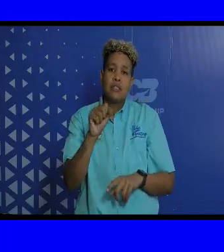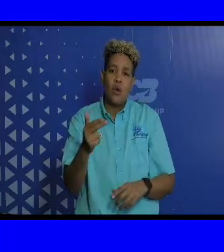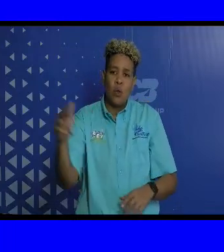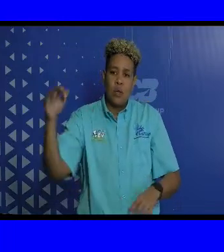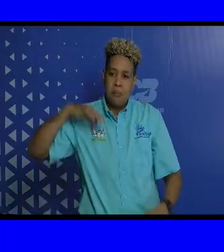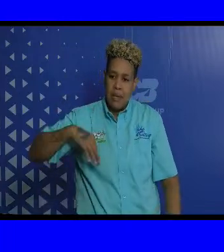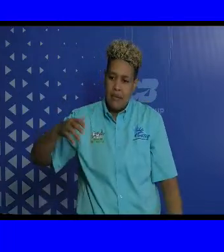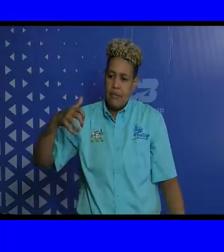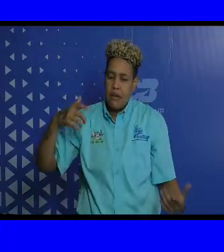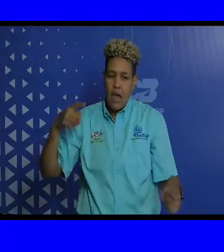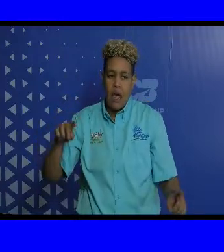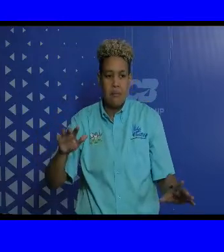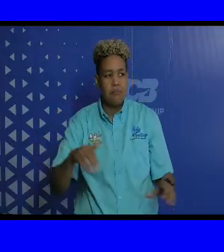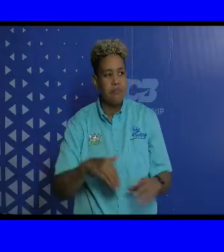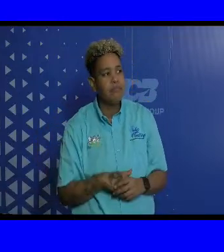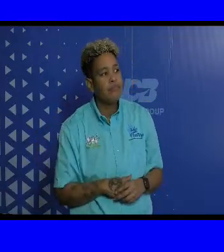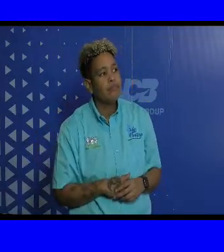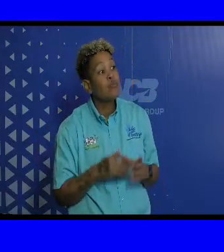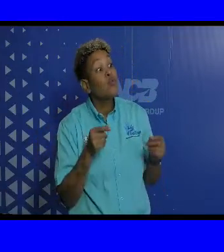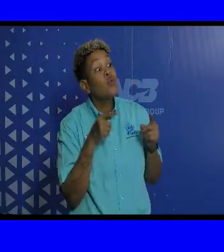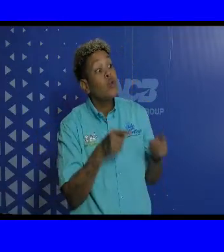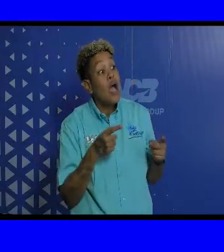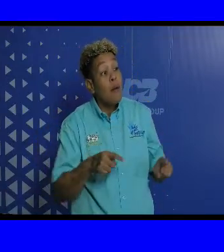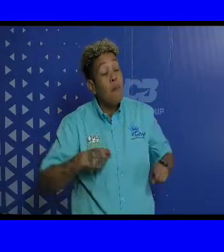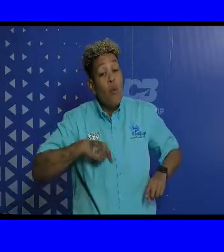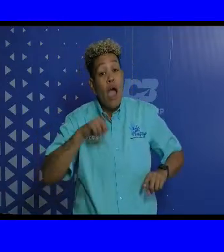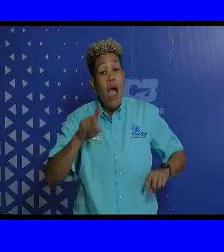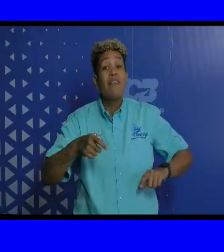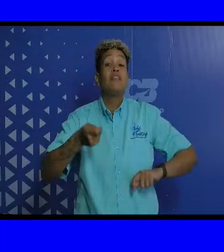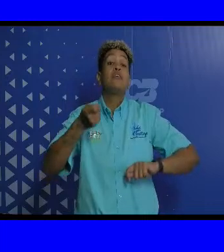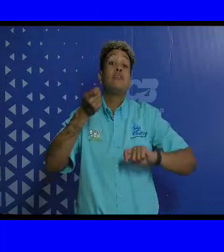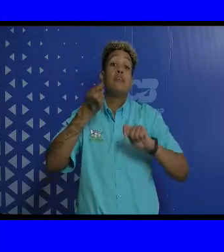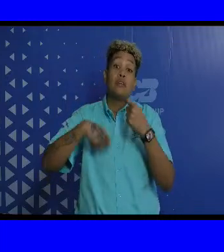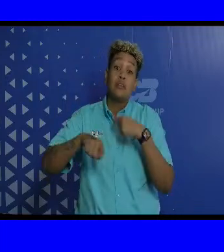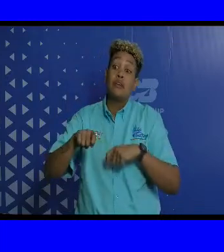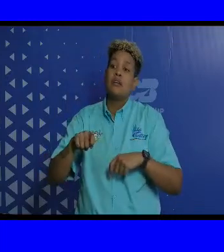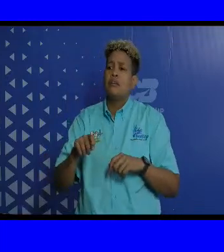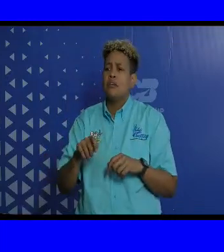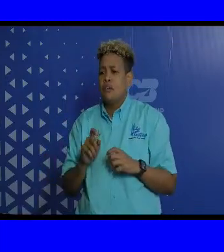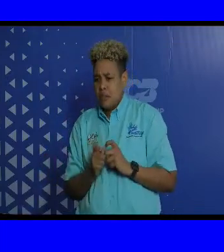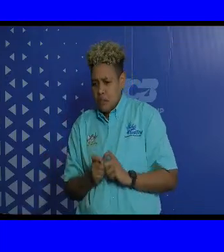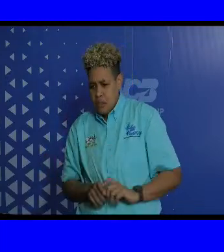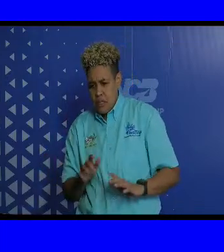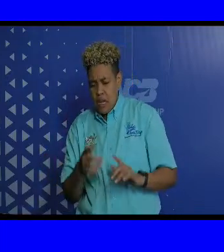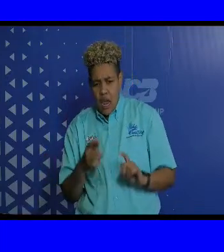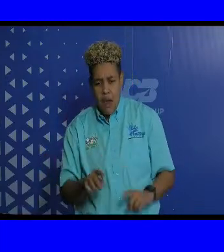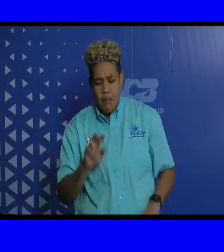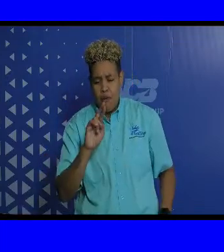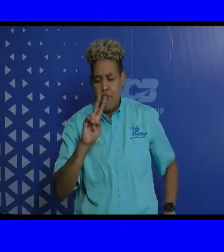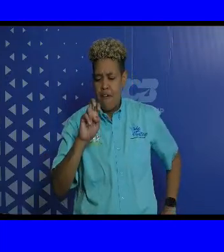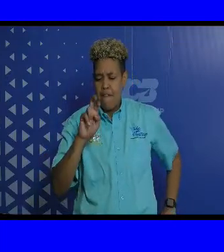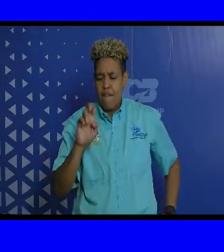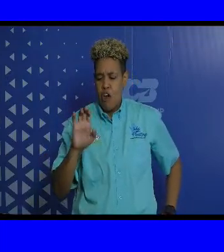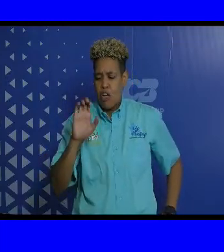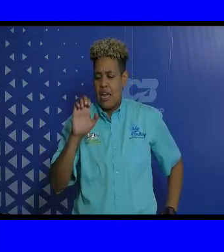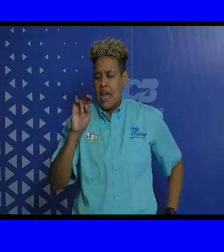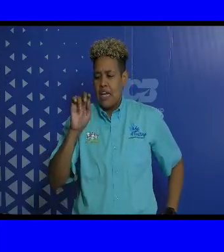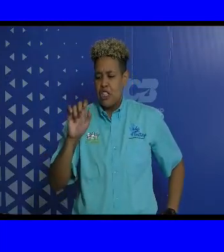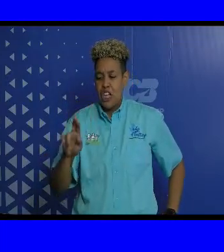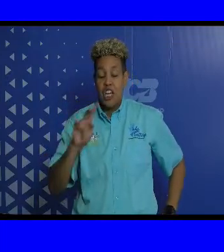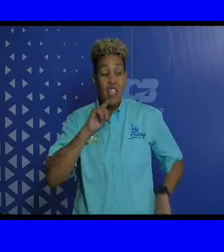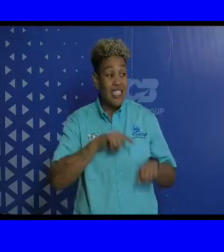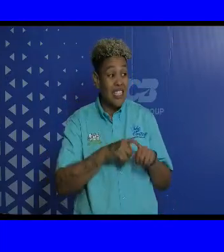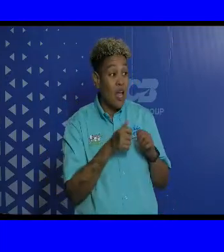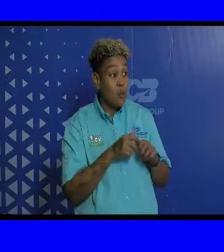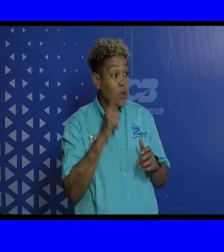stakeholders. To do this, we have to reverse engineer. And I emphasize the words reverse engineer. So start with the